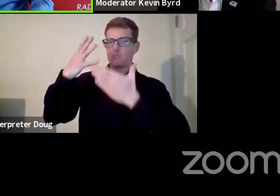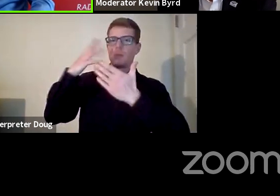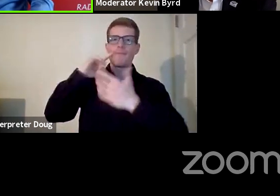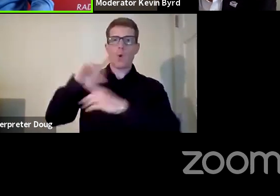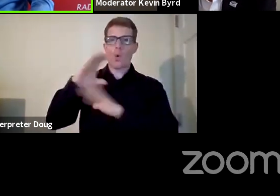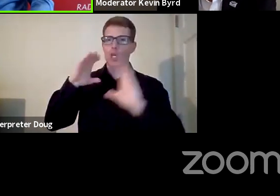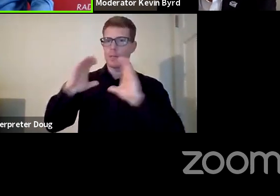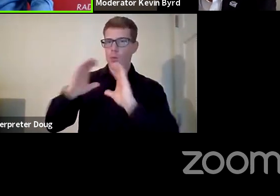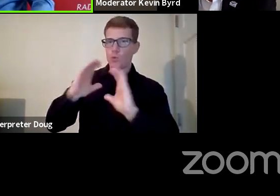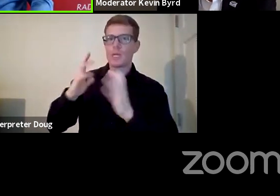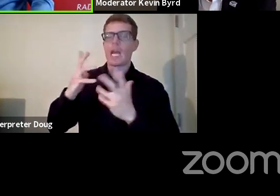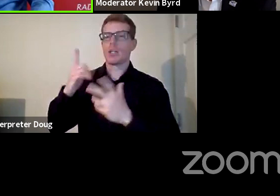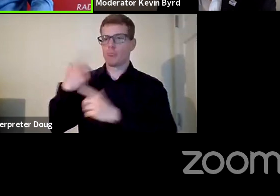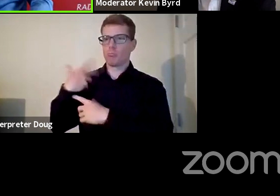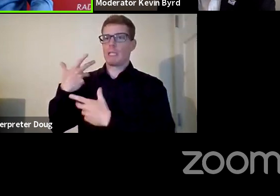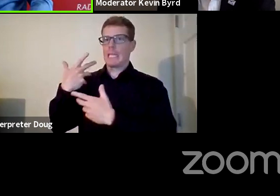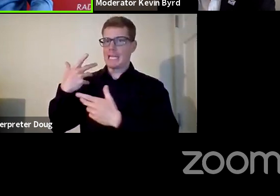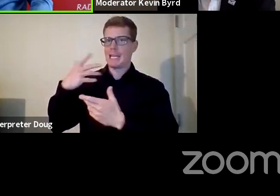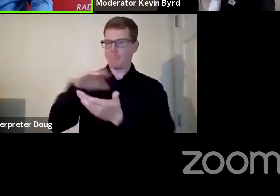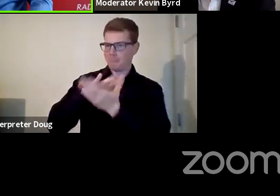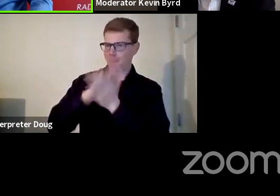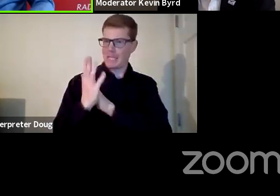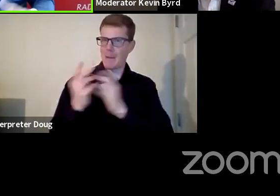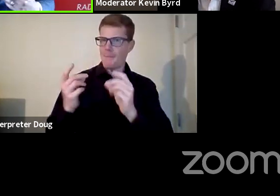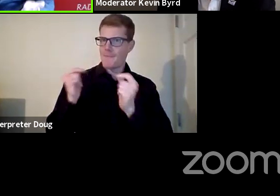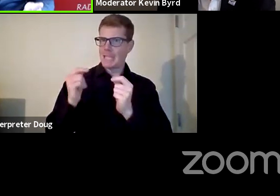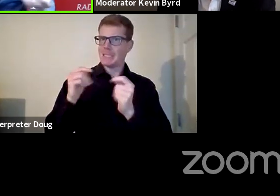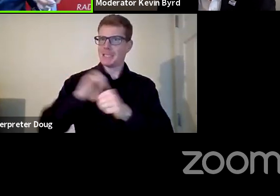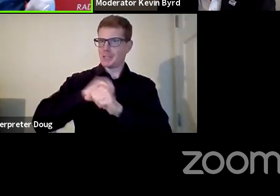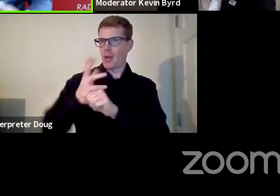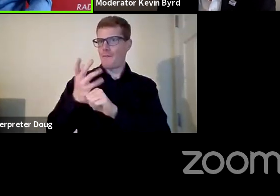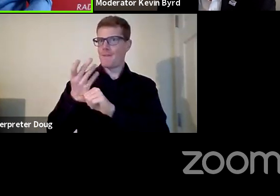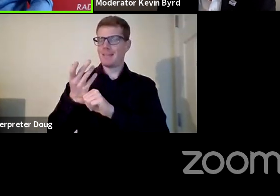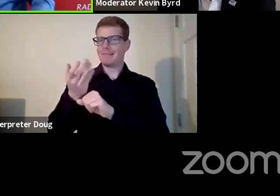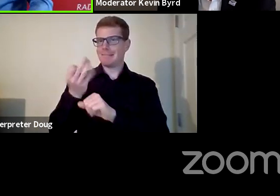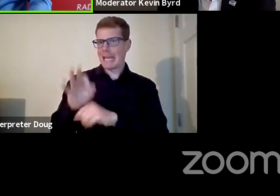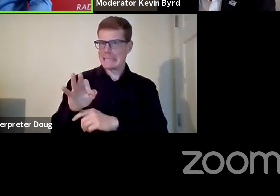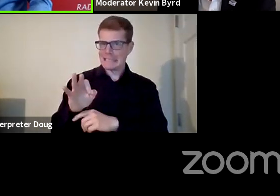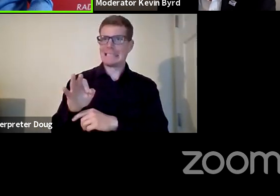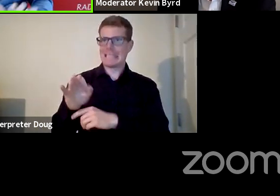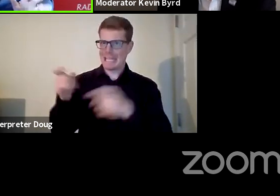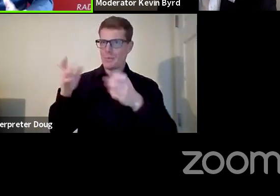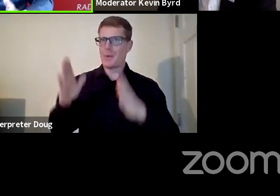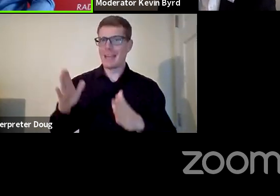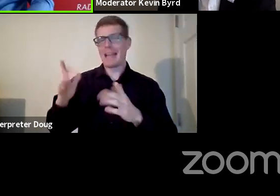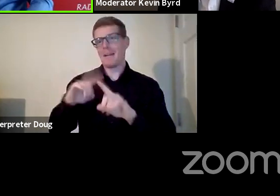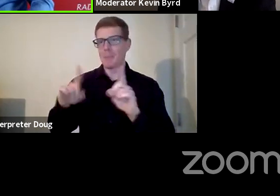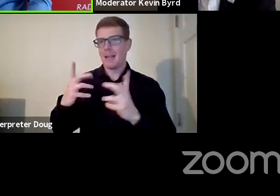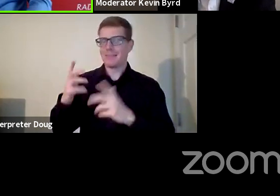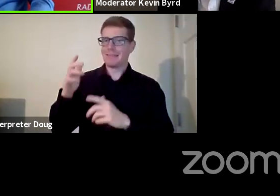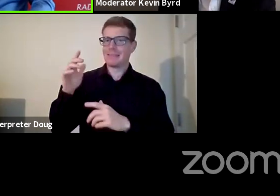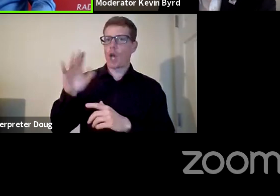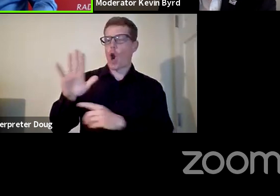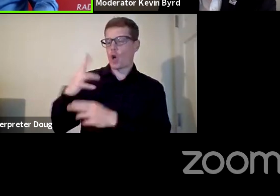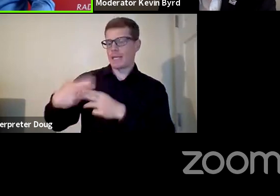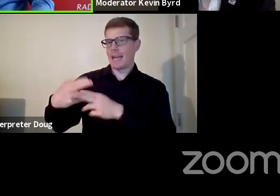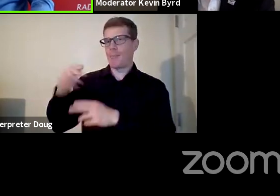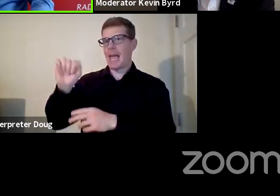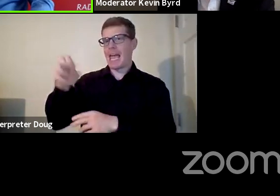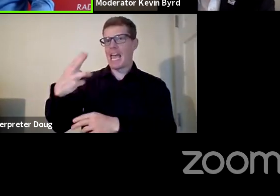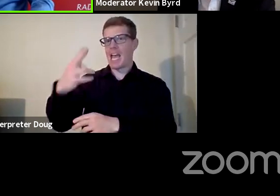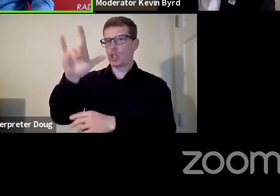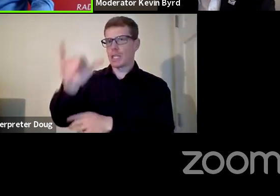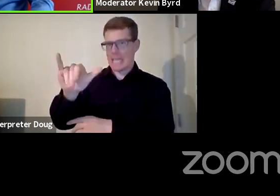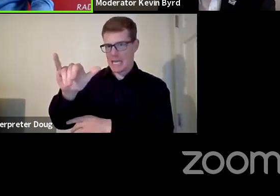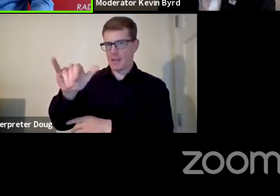into our COVID-19 coordinator. And I should have probably told her before I said this publicly. Actually, she already knows. And